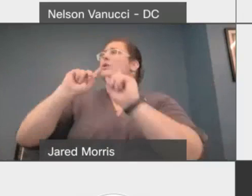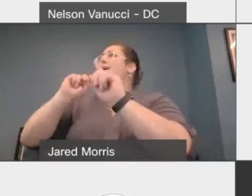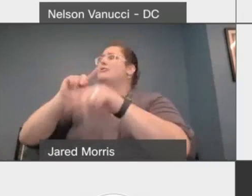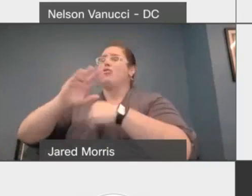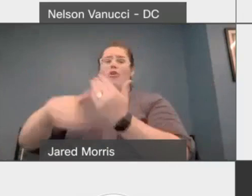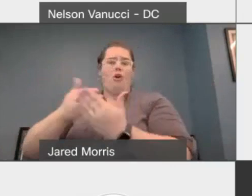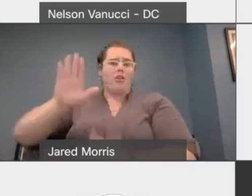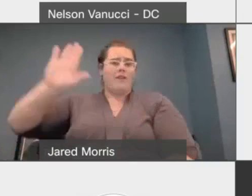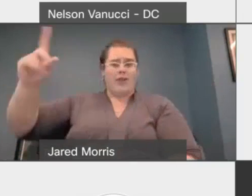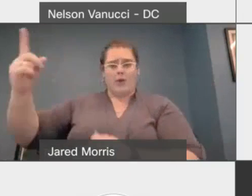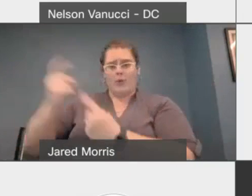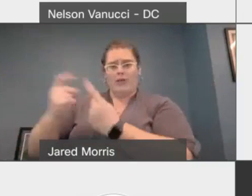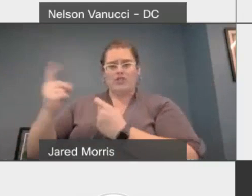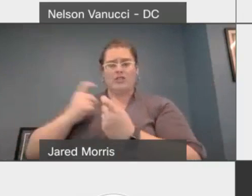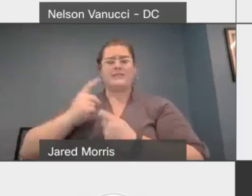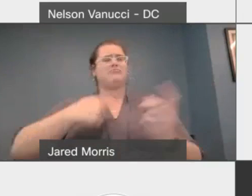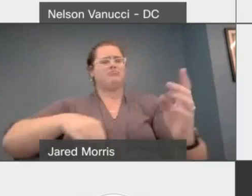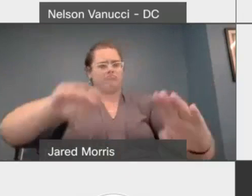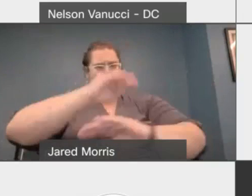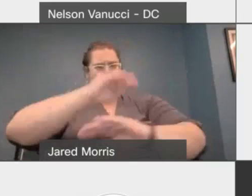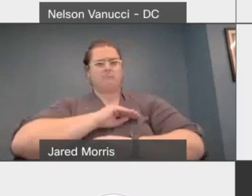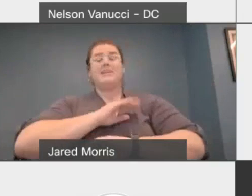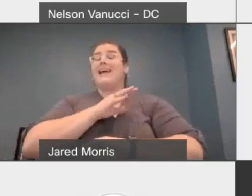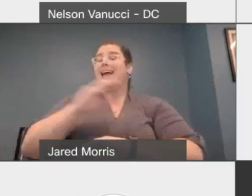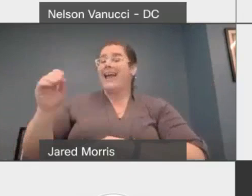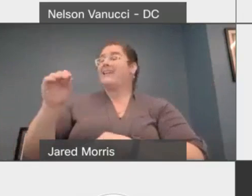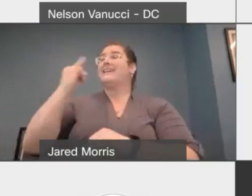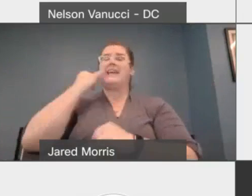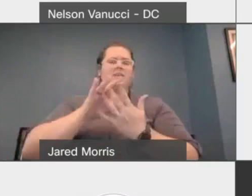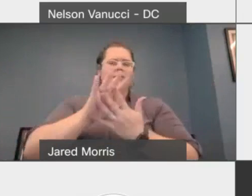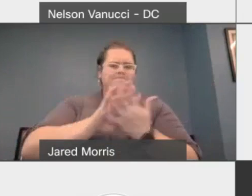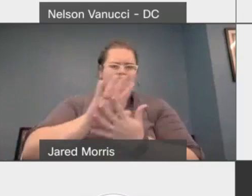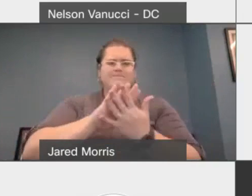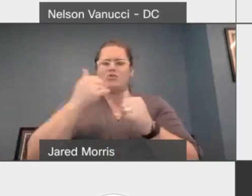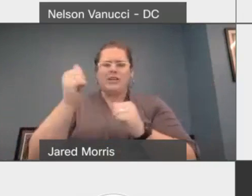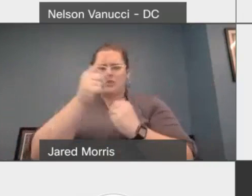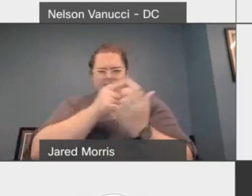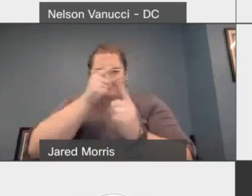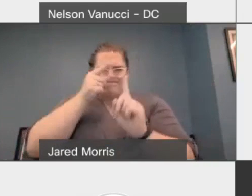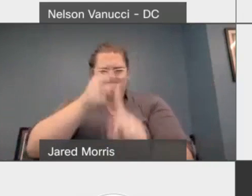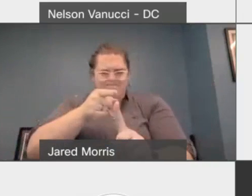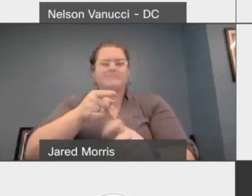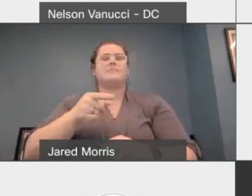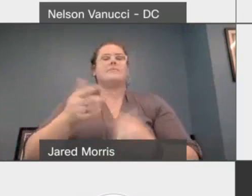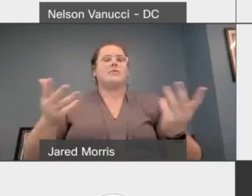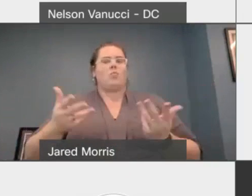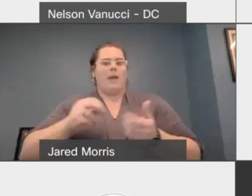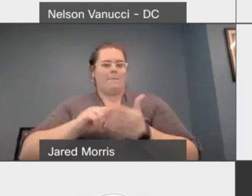had and get to the nuance of the question. So we're very confident that what we submitted will be